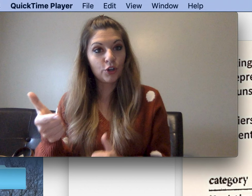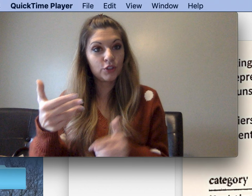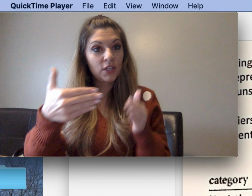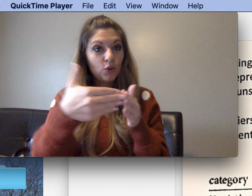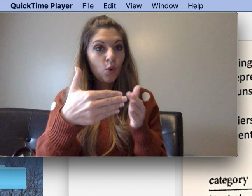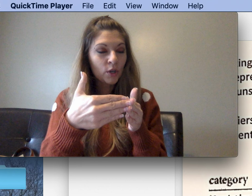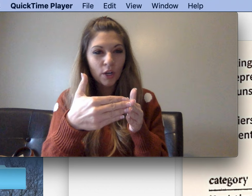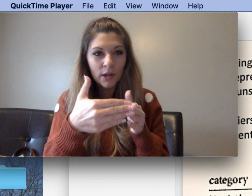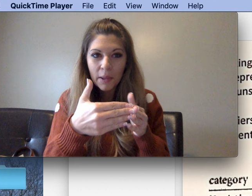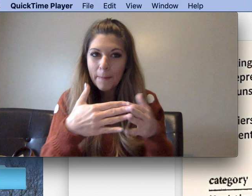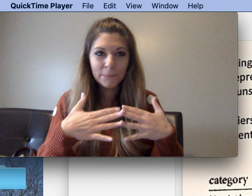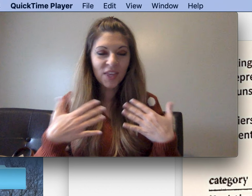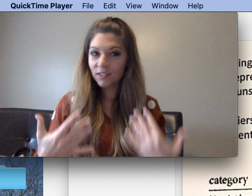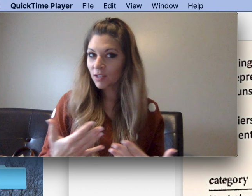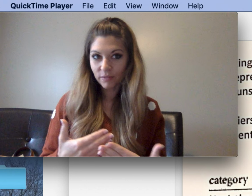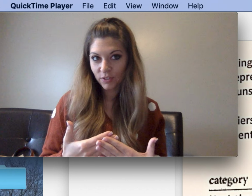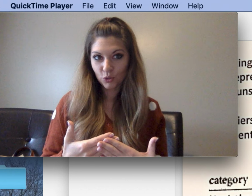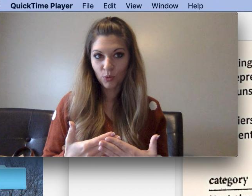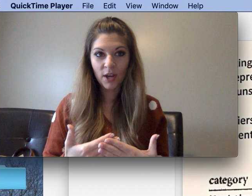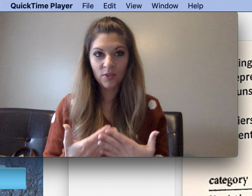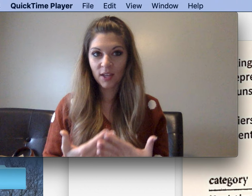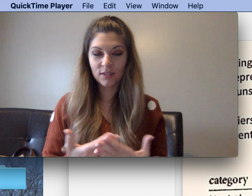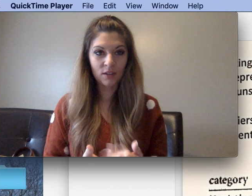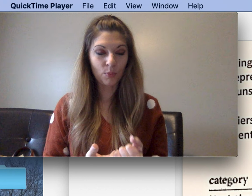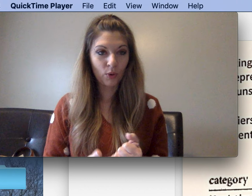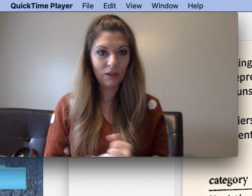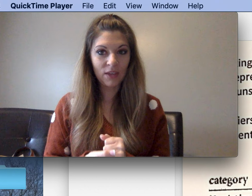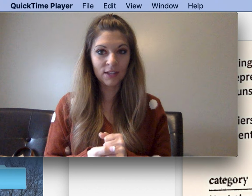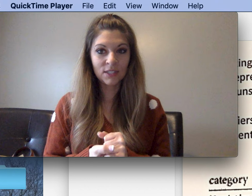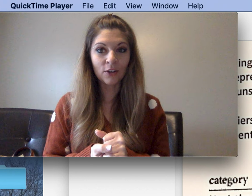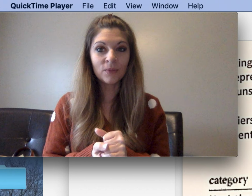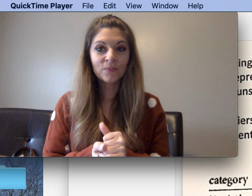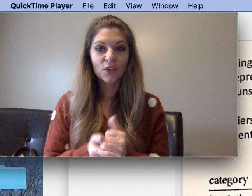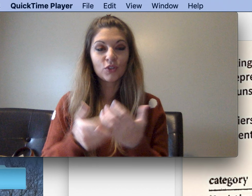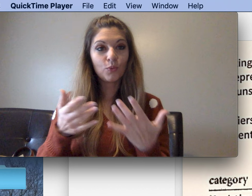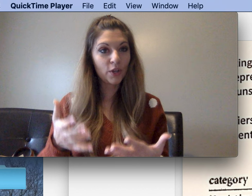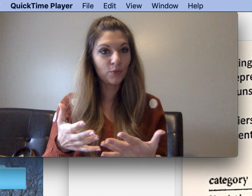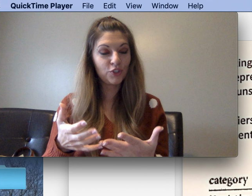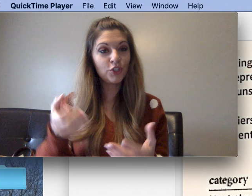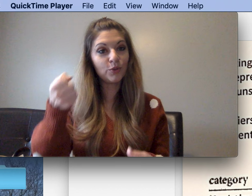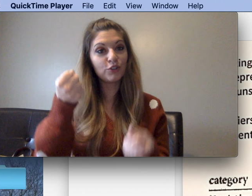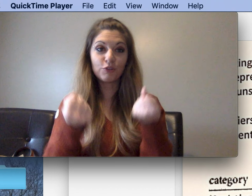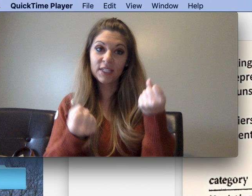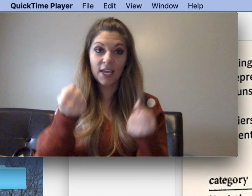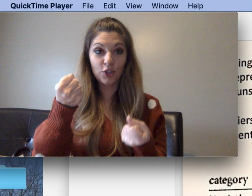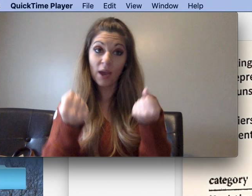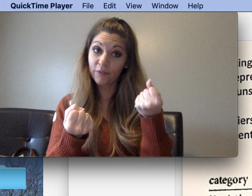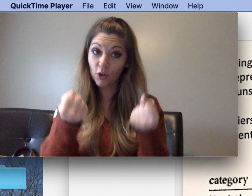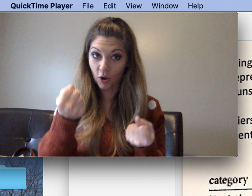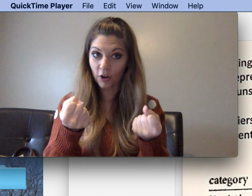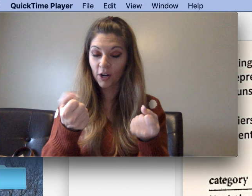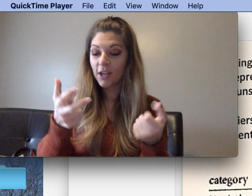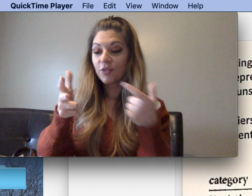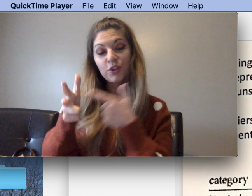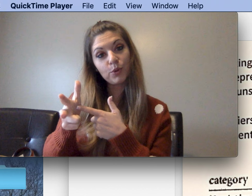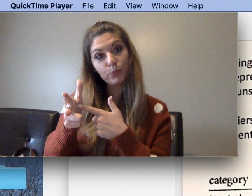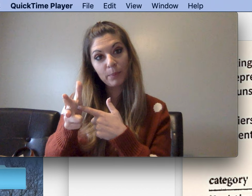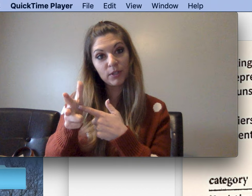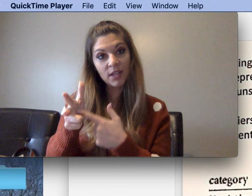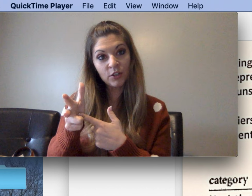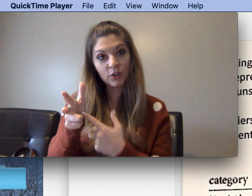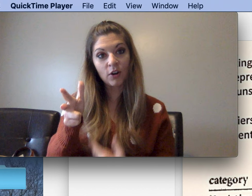and turns and corner. But that's not visual, and that's not the point of ASL. So what you would do is you would say you have a car, then